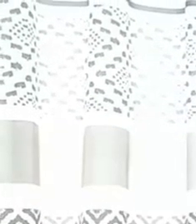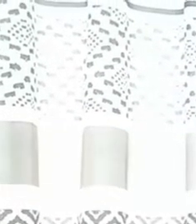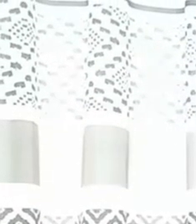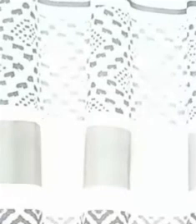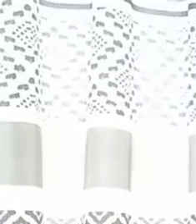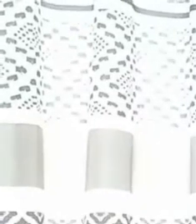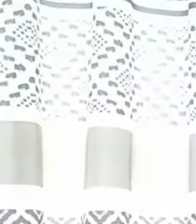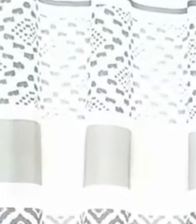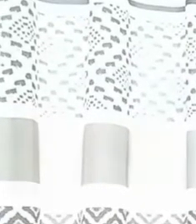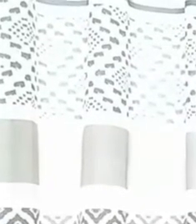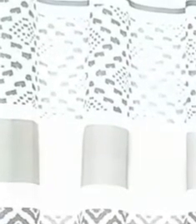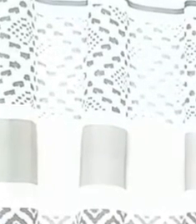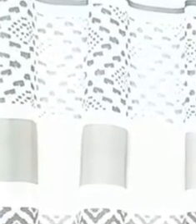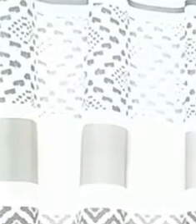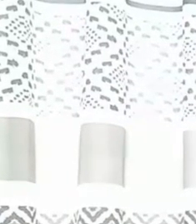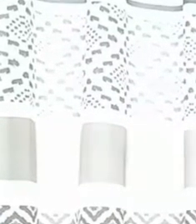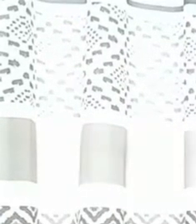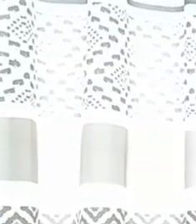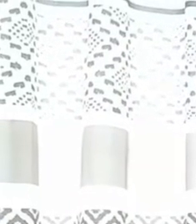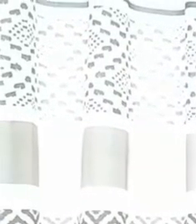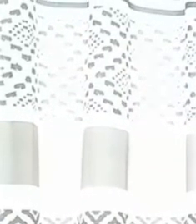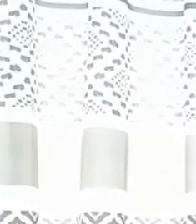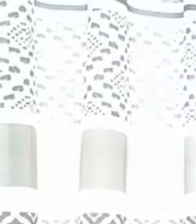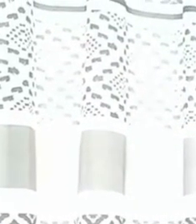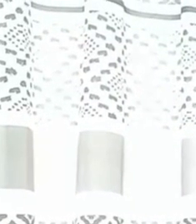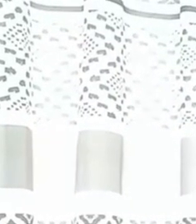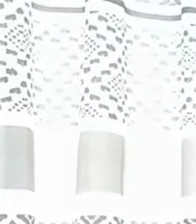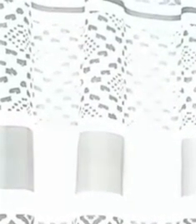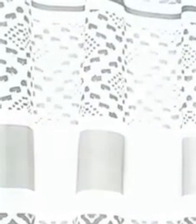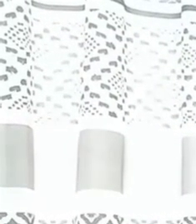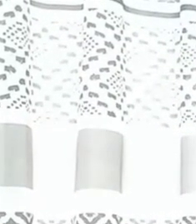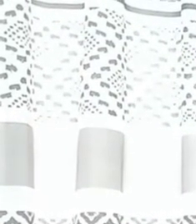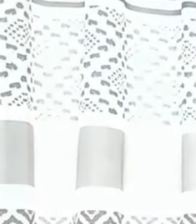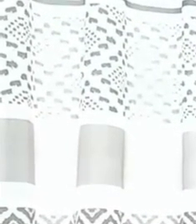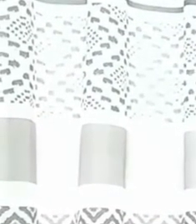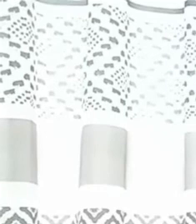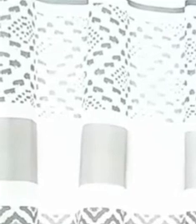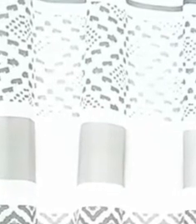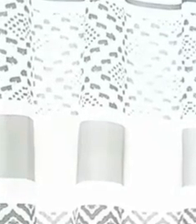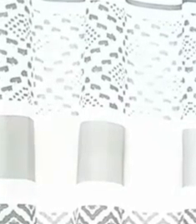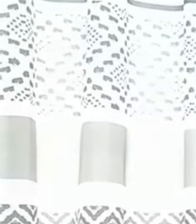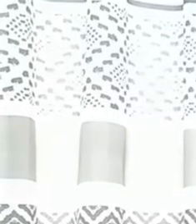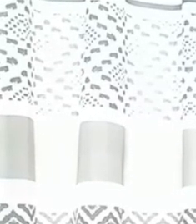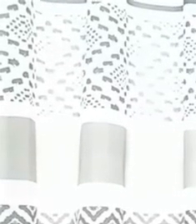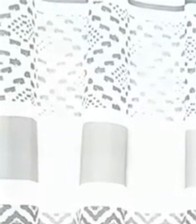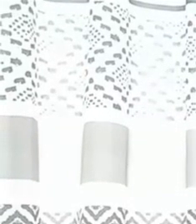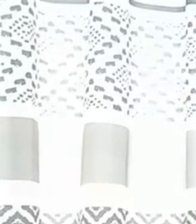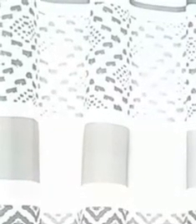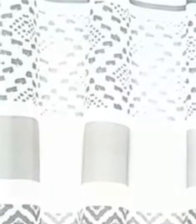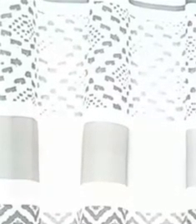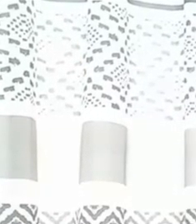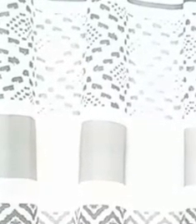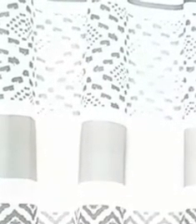buy the newspaper, or they just come to school and they collect the worksheets for the learners. So it is a